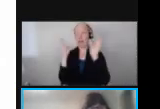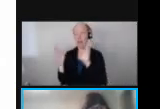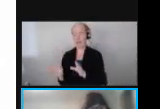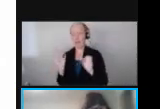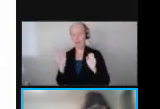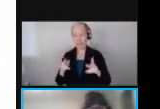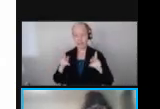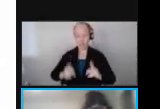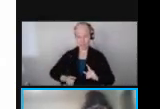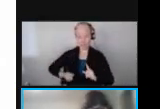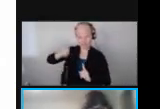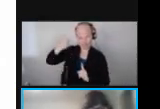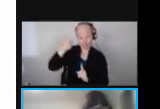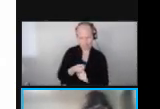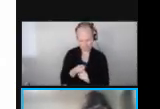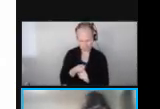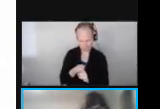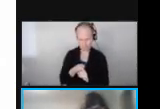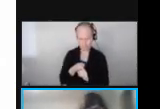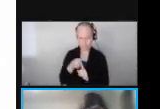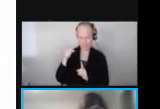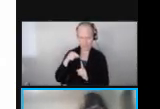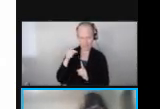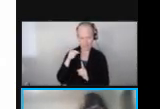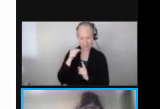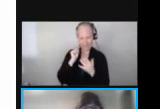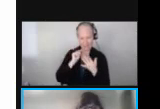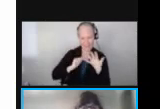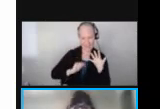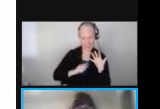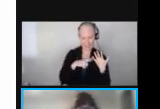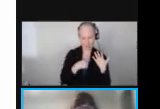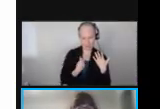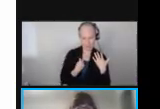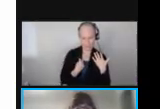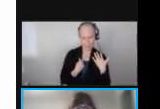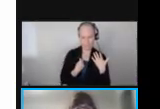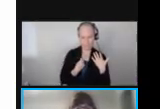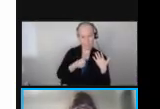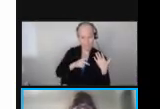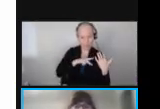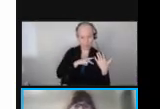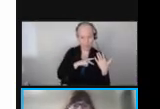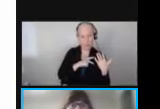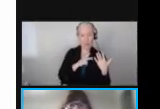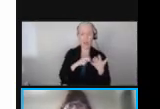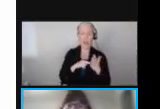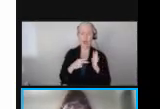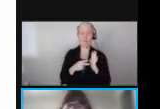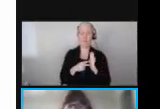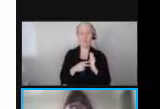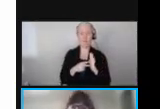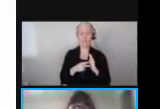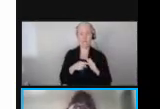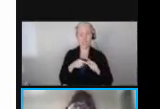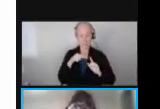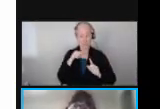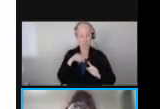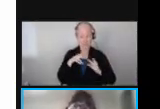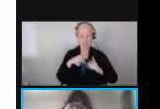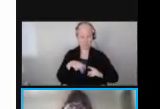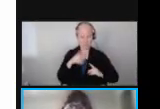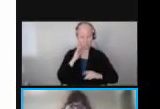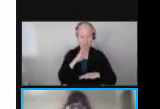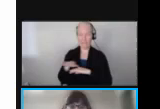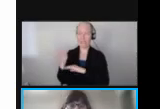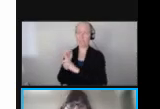these risks to themselves personally, there's also the possibility that they are then going to be impacting the mission. So how